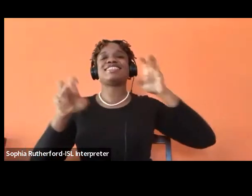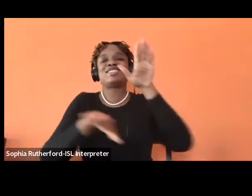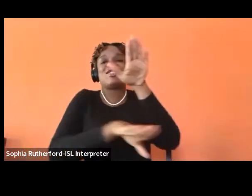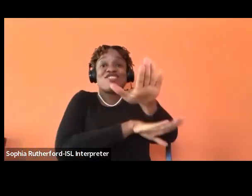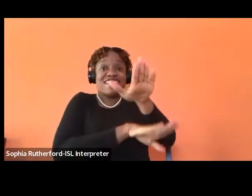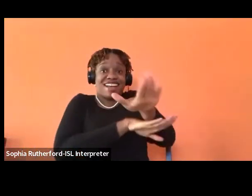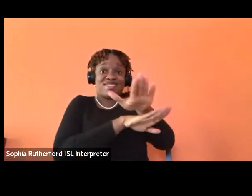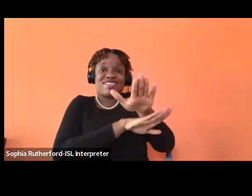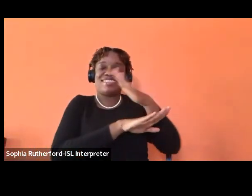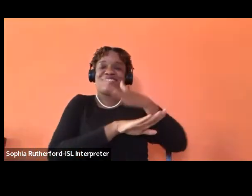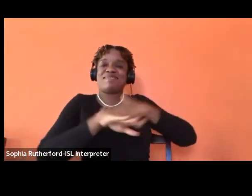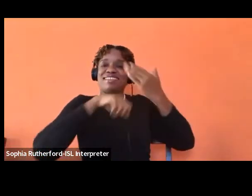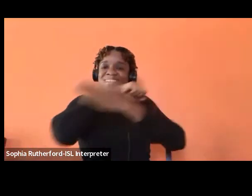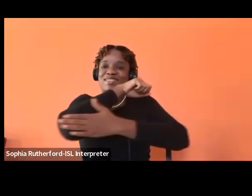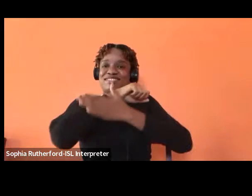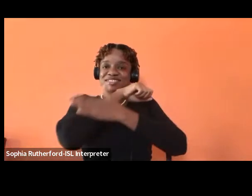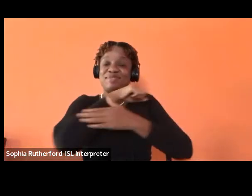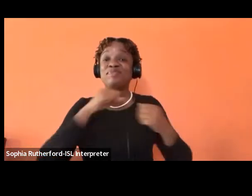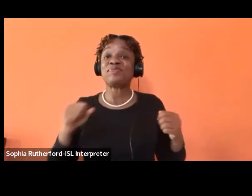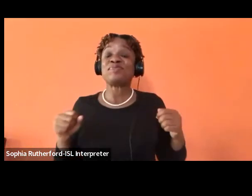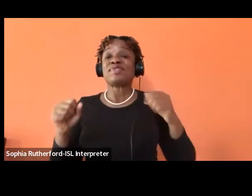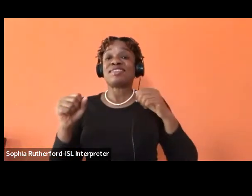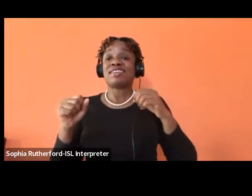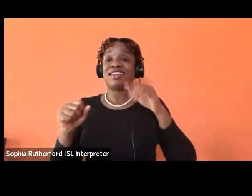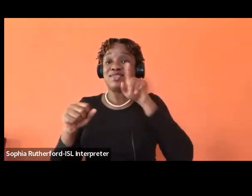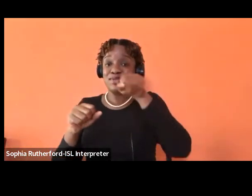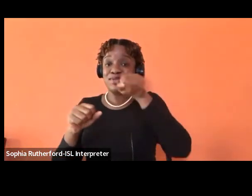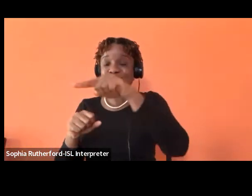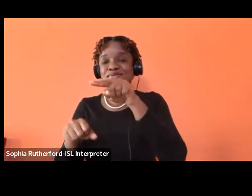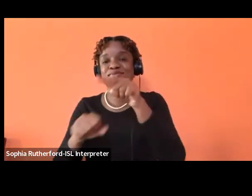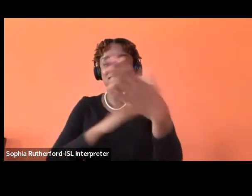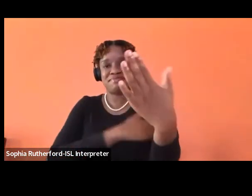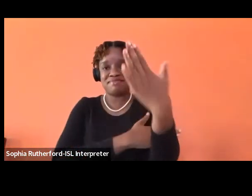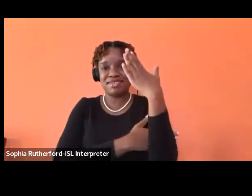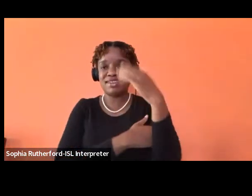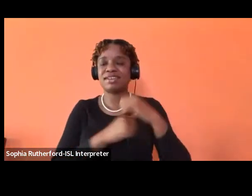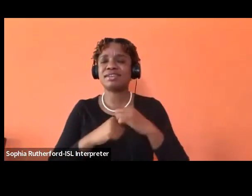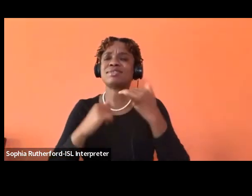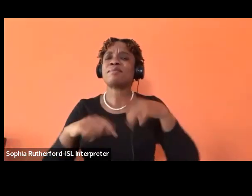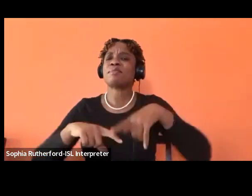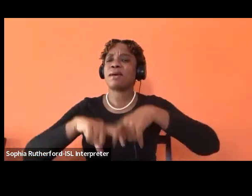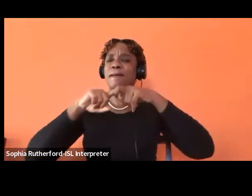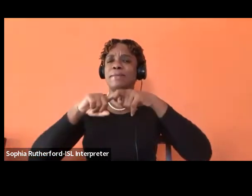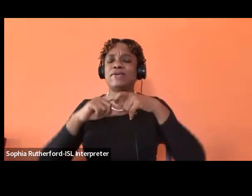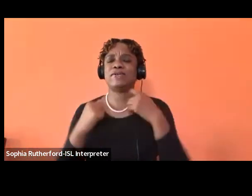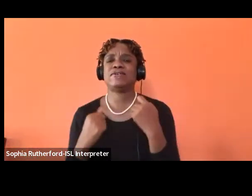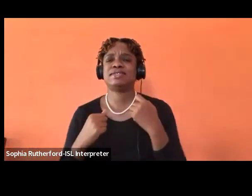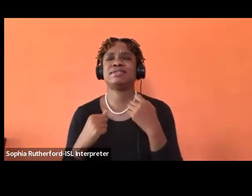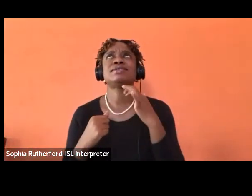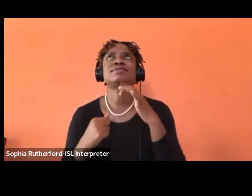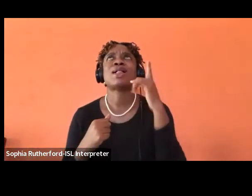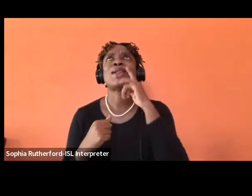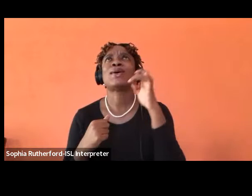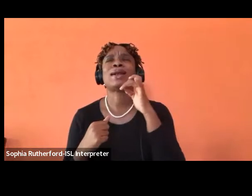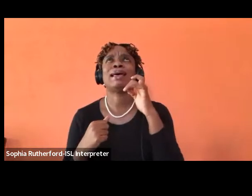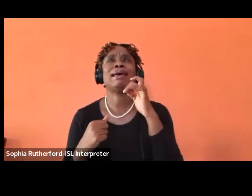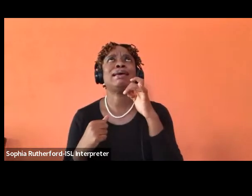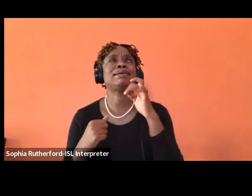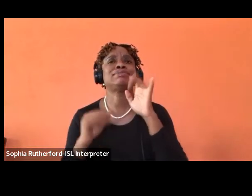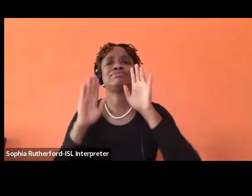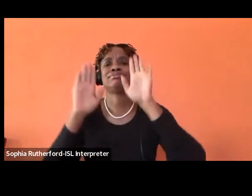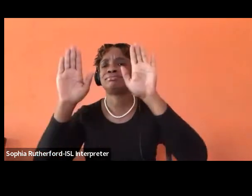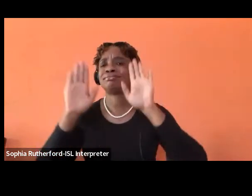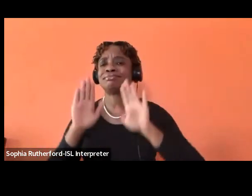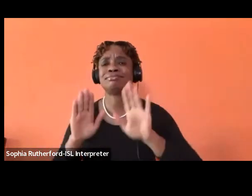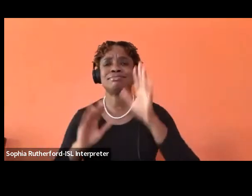I have to pause here to just say how this is like a great meal. Yesterday and